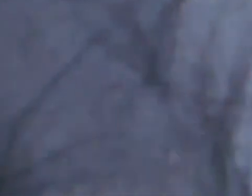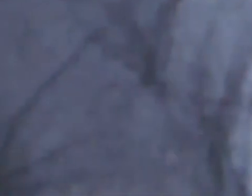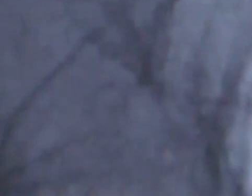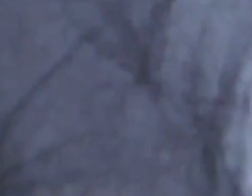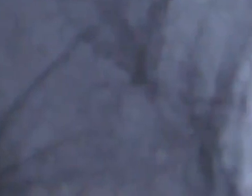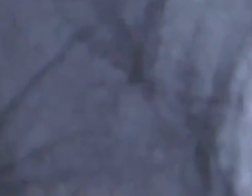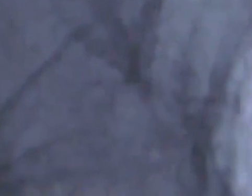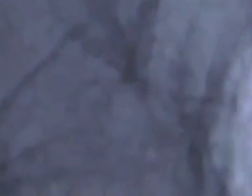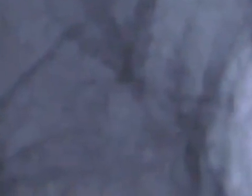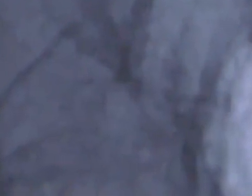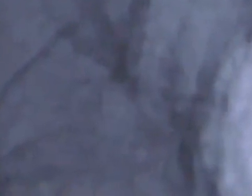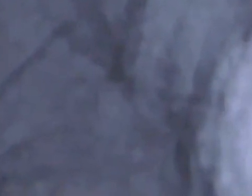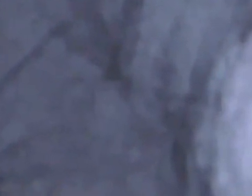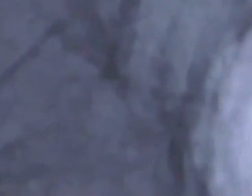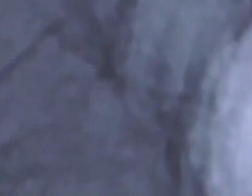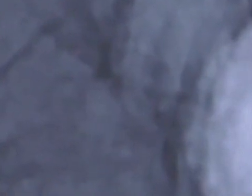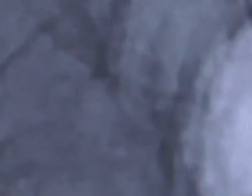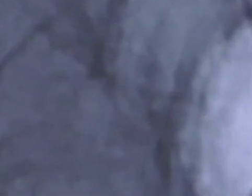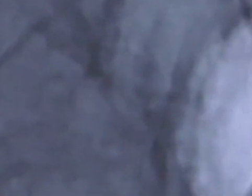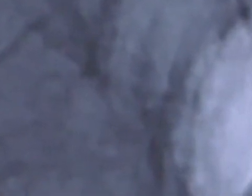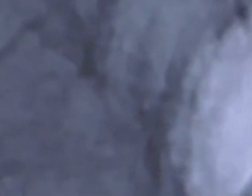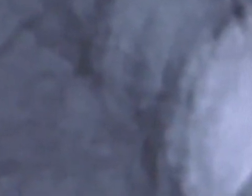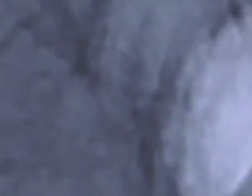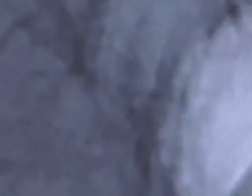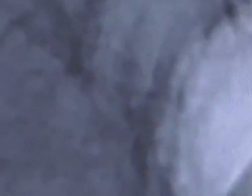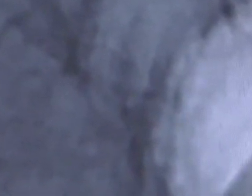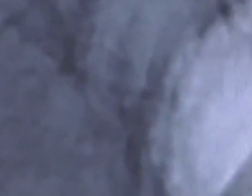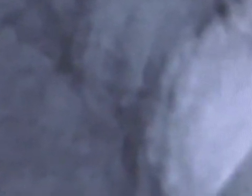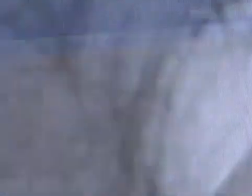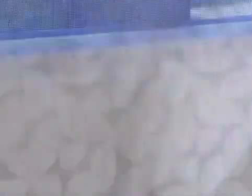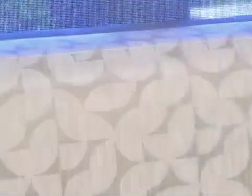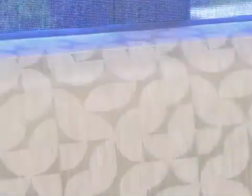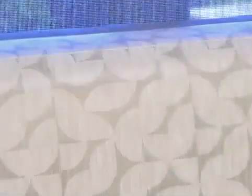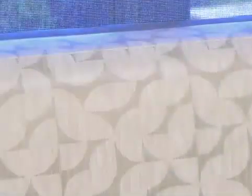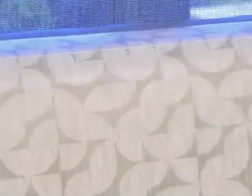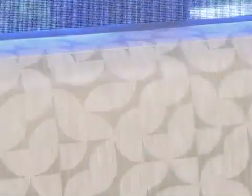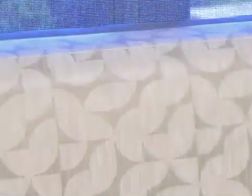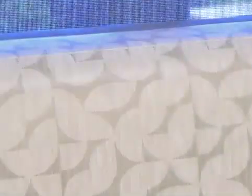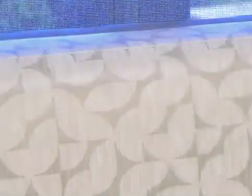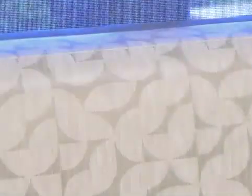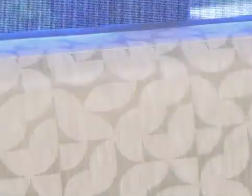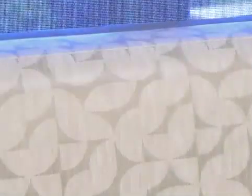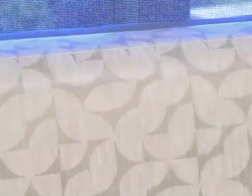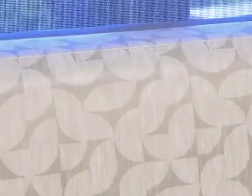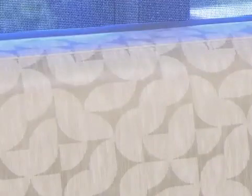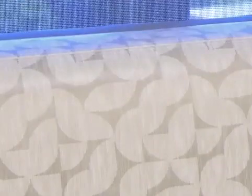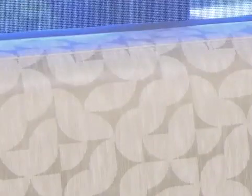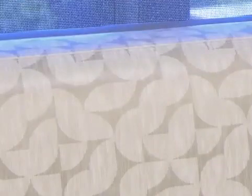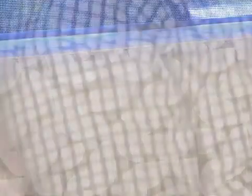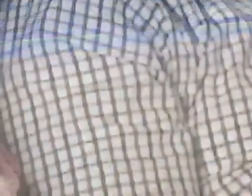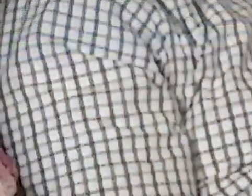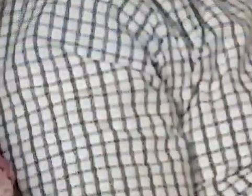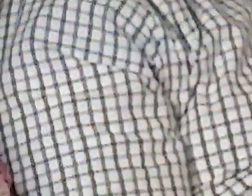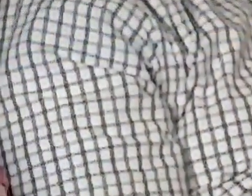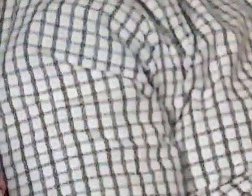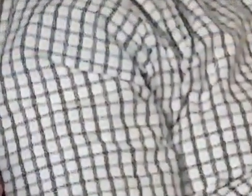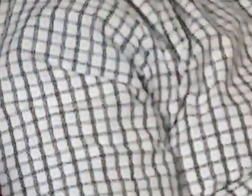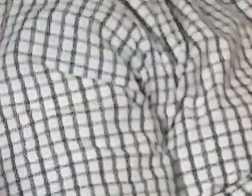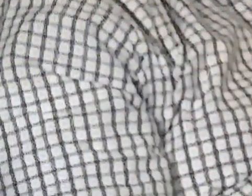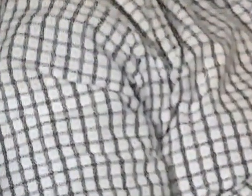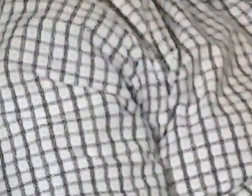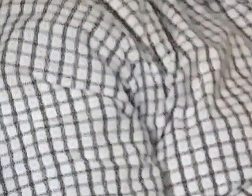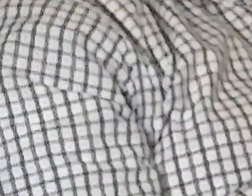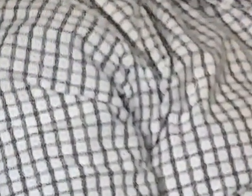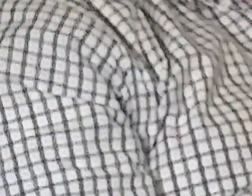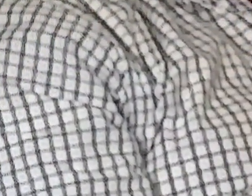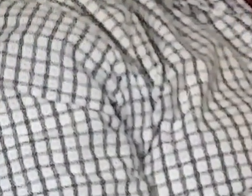the tricky blood vessel where Chris's aneurysm was located. When Dr. Ebersol came out, I thought, I can't believe this is happening. Enter